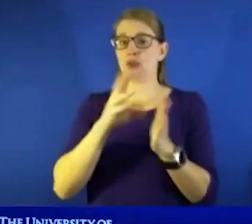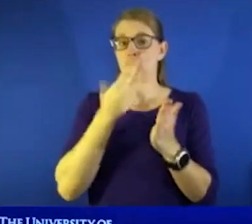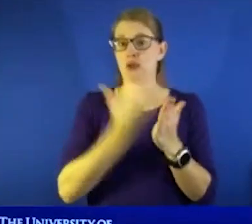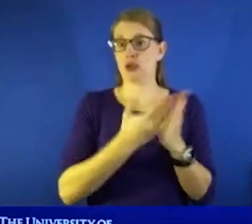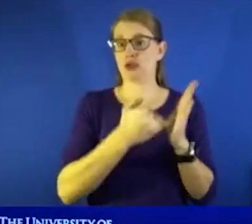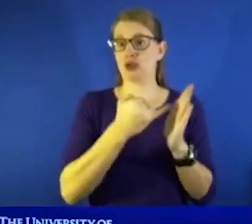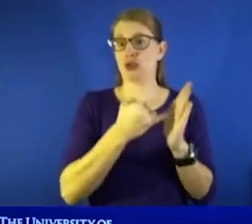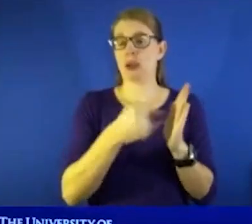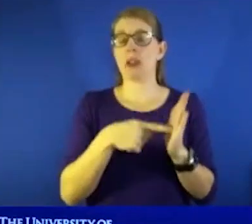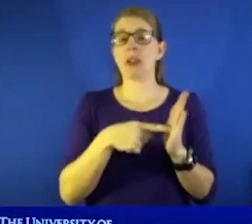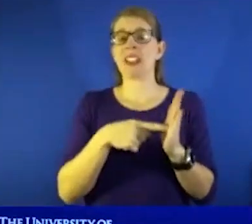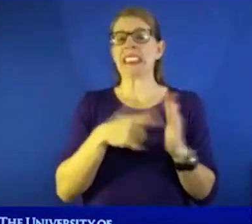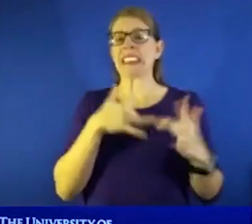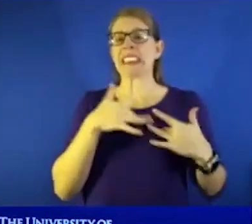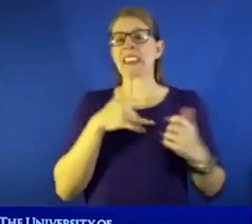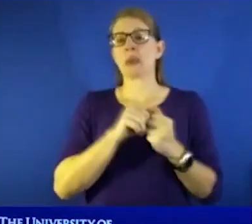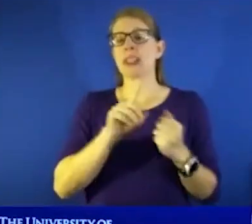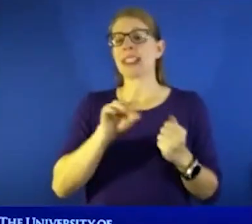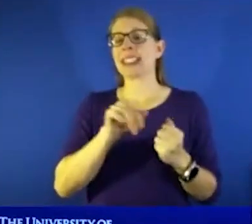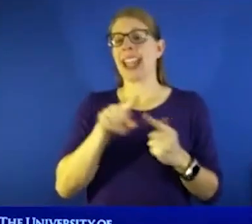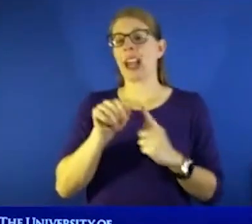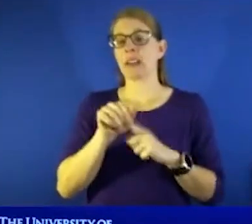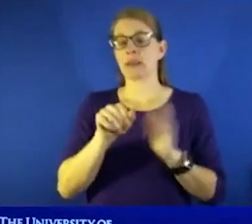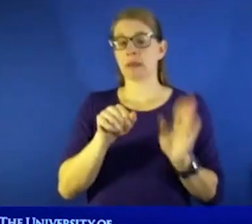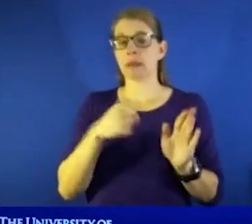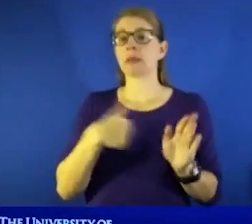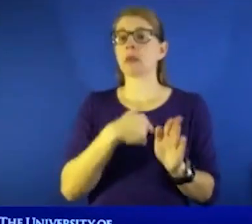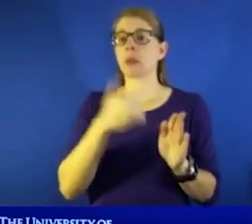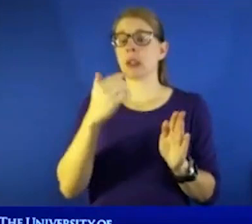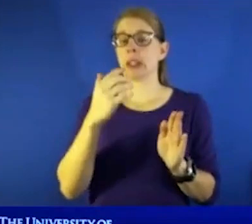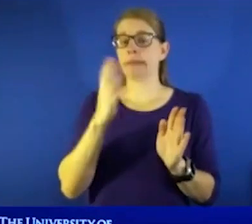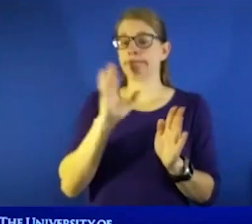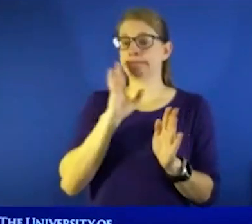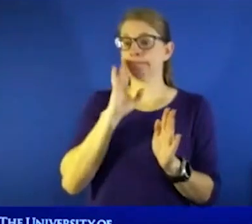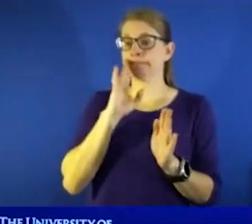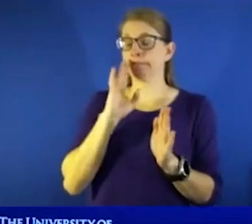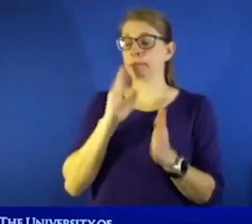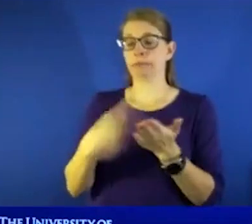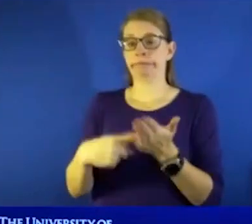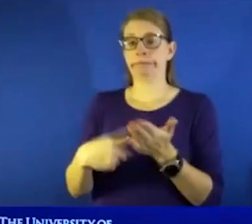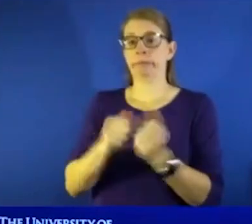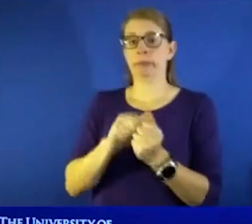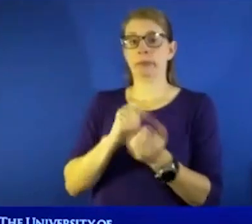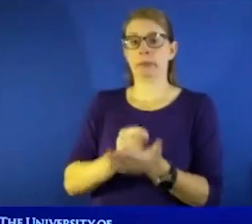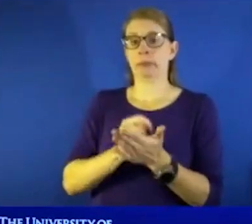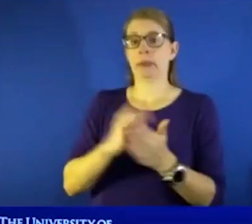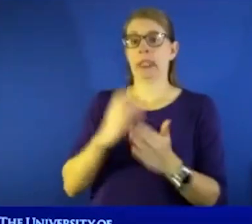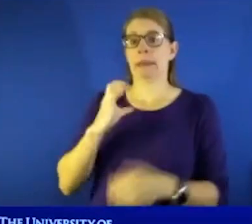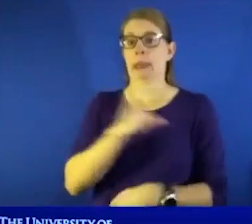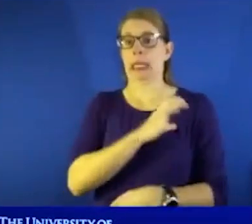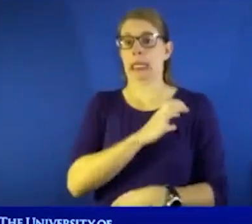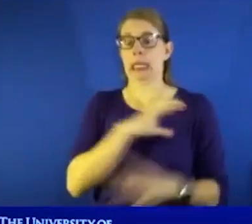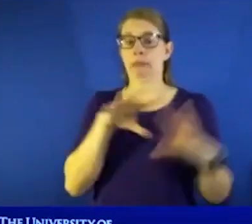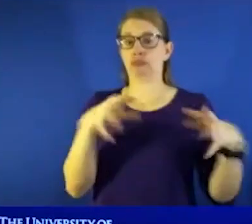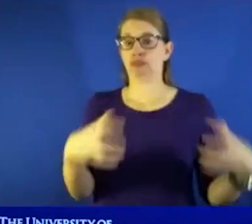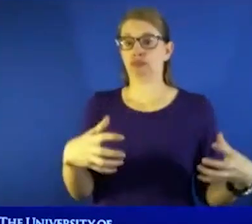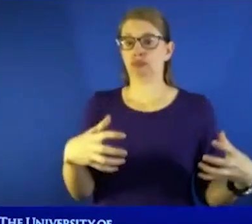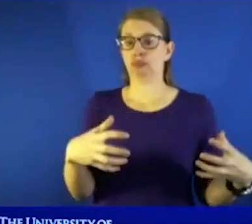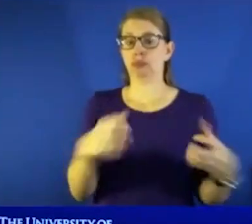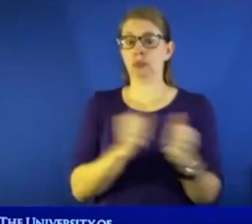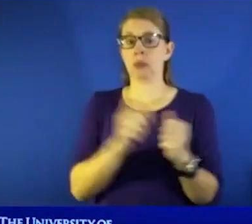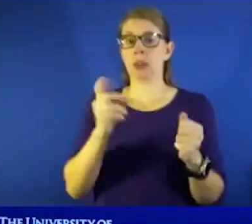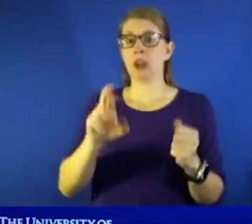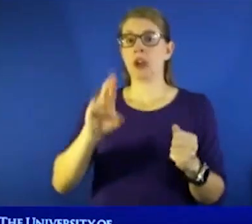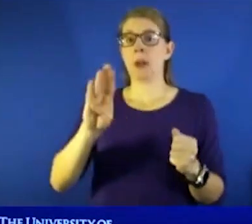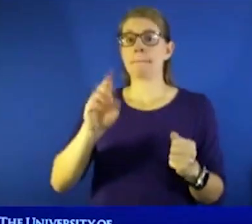about the data. Of note, we are with our therapeutics committee now, with Dr. Barr and